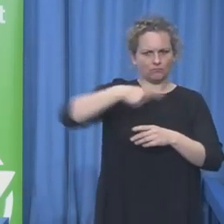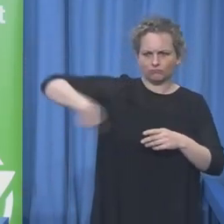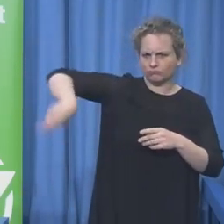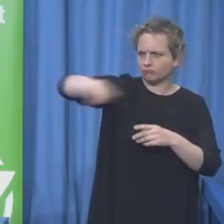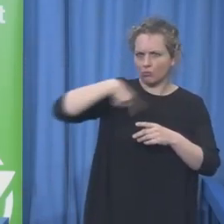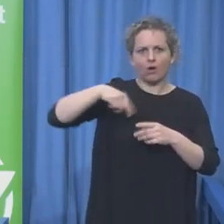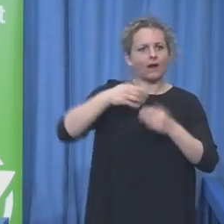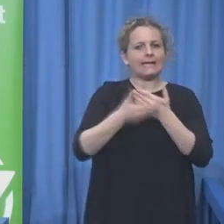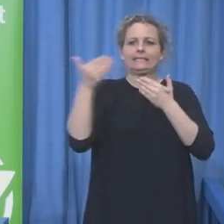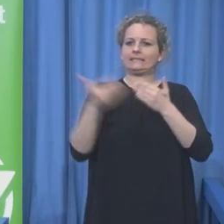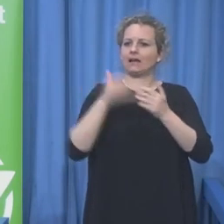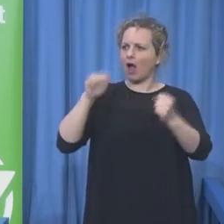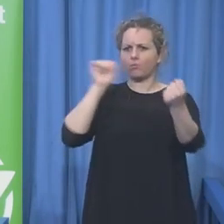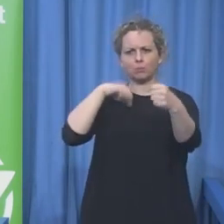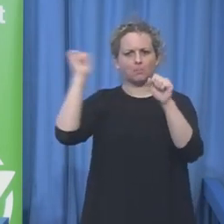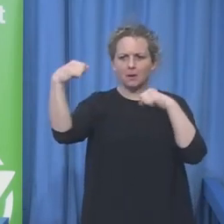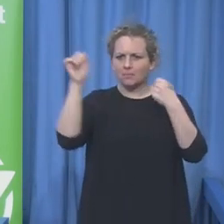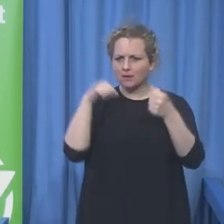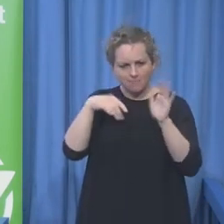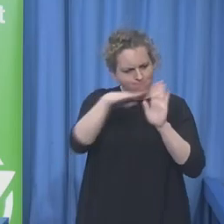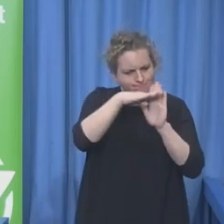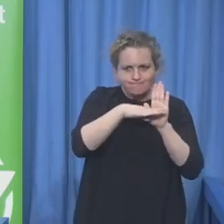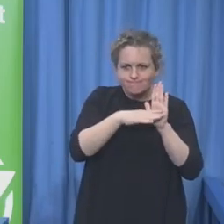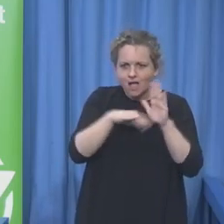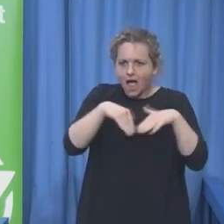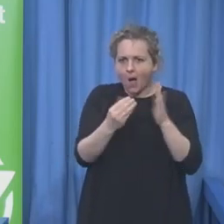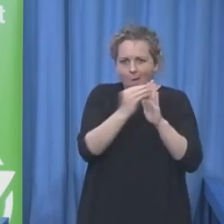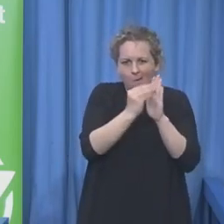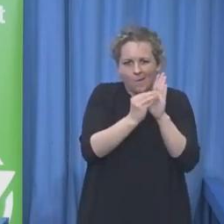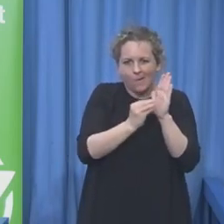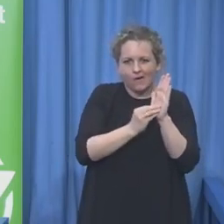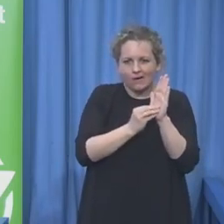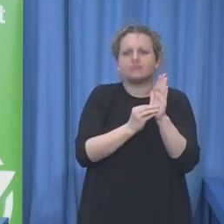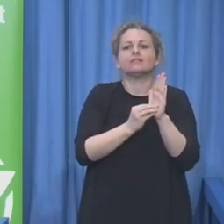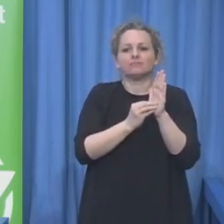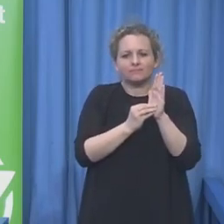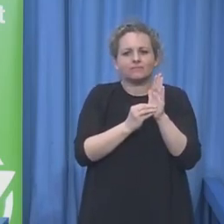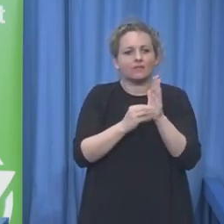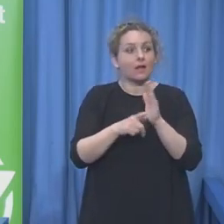that rather than segregated and sheltered employment.